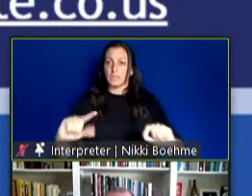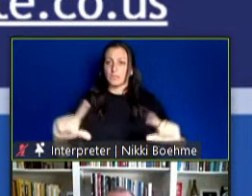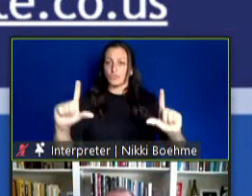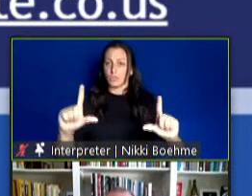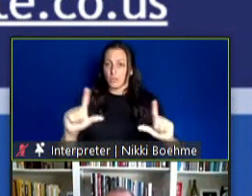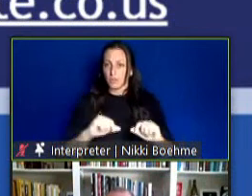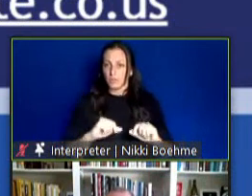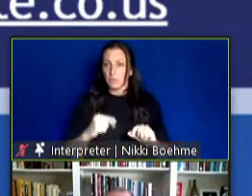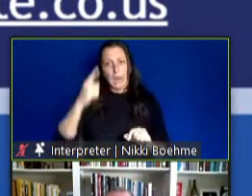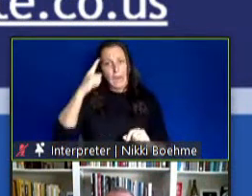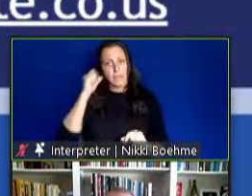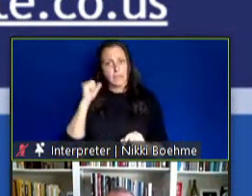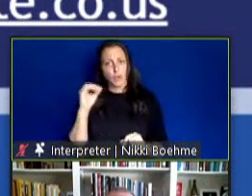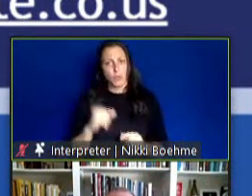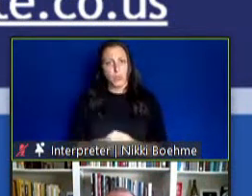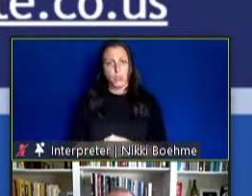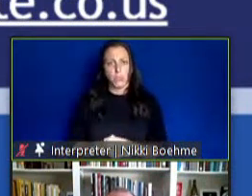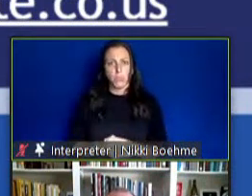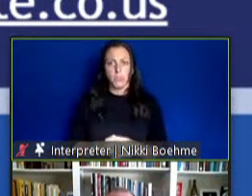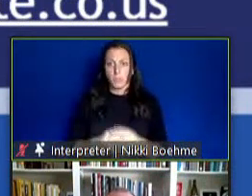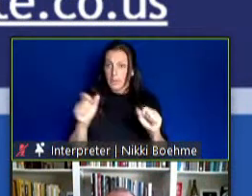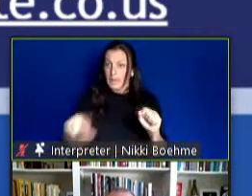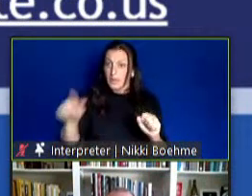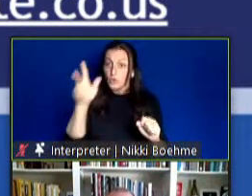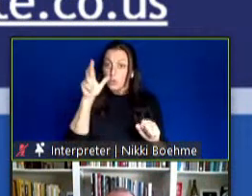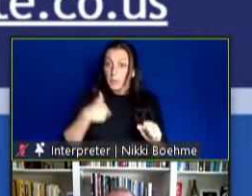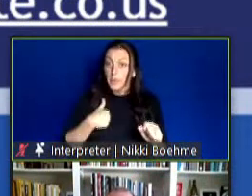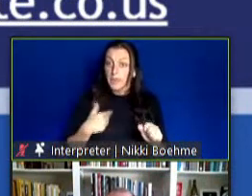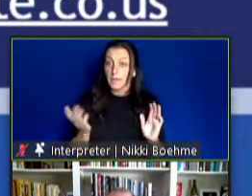I think so. Can you all hear me?